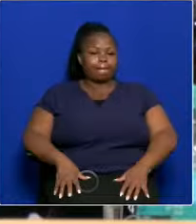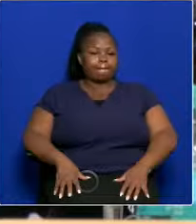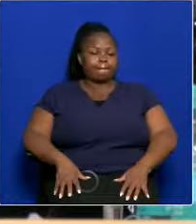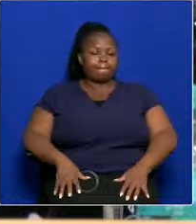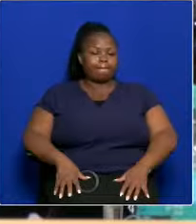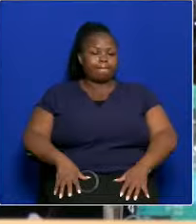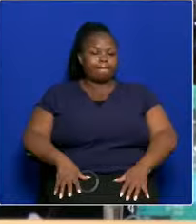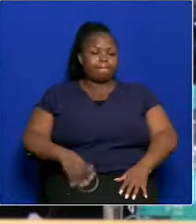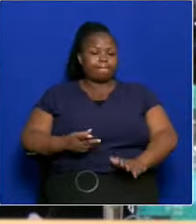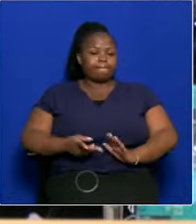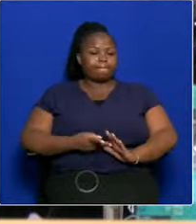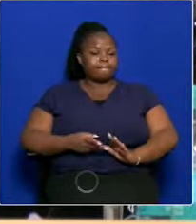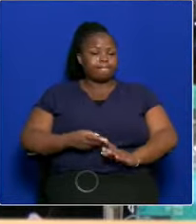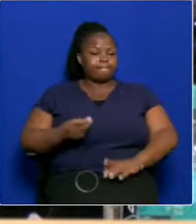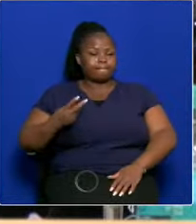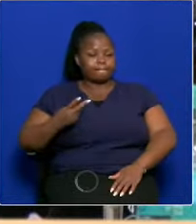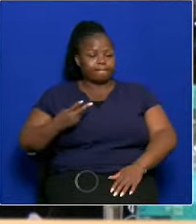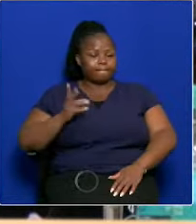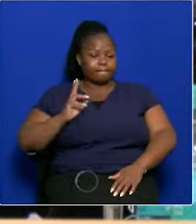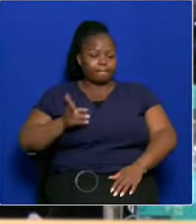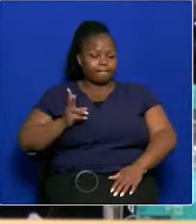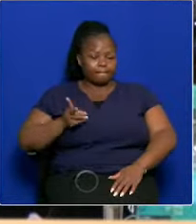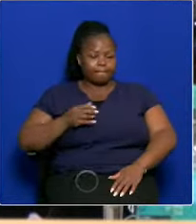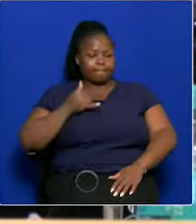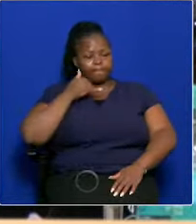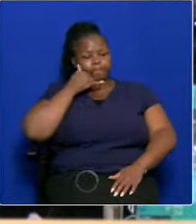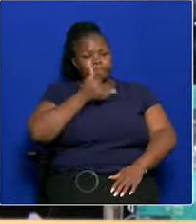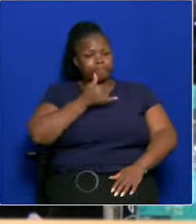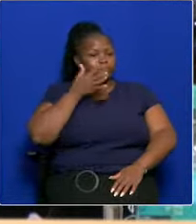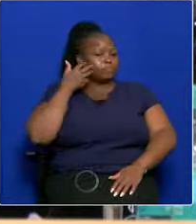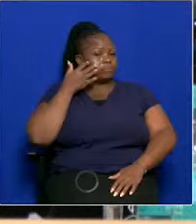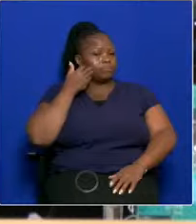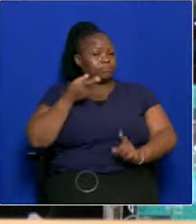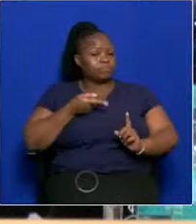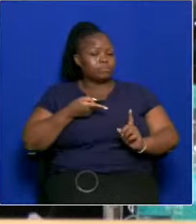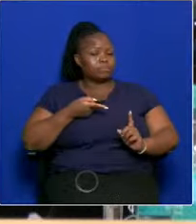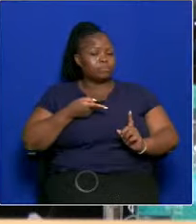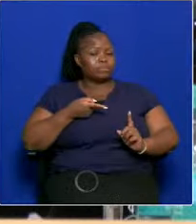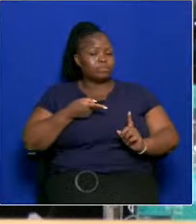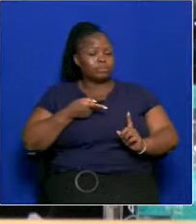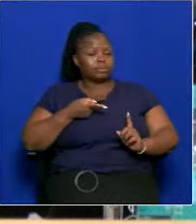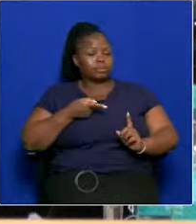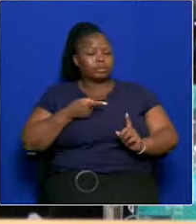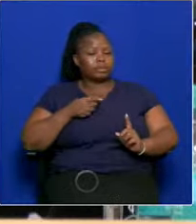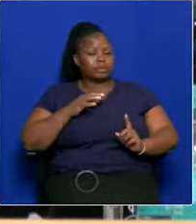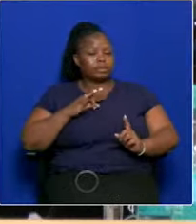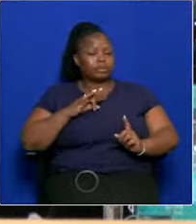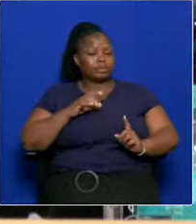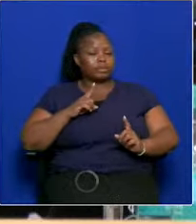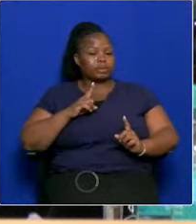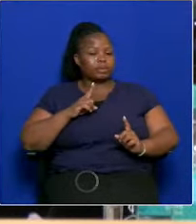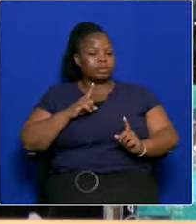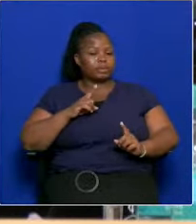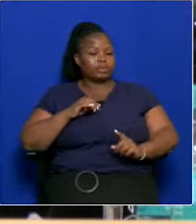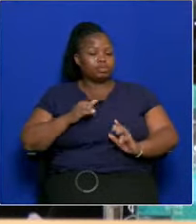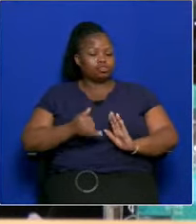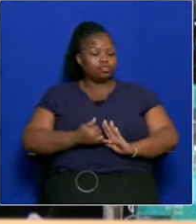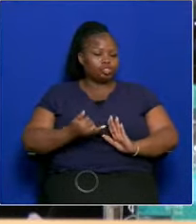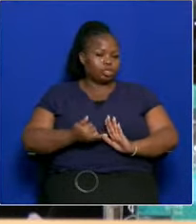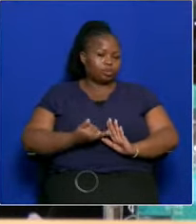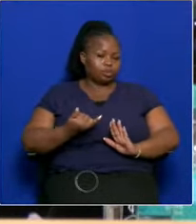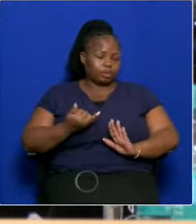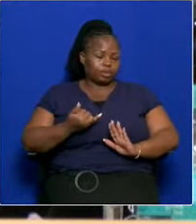you'll see you call Mr. Matlala on the 31st of December,